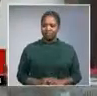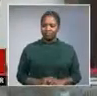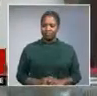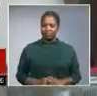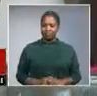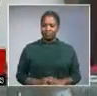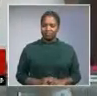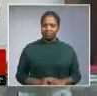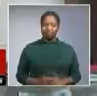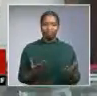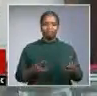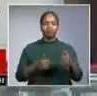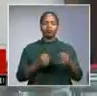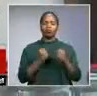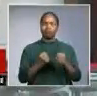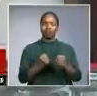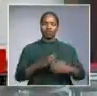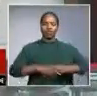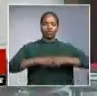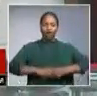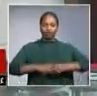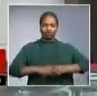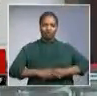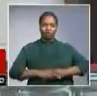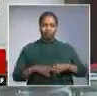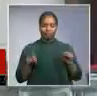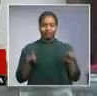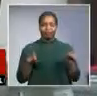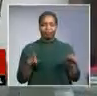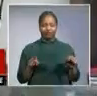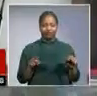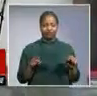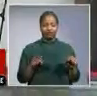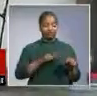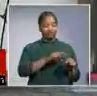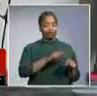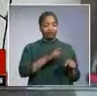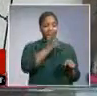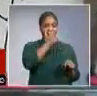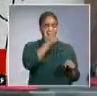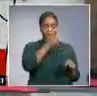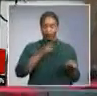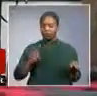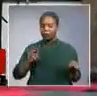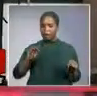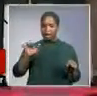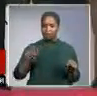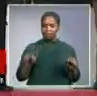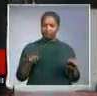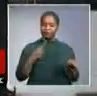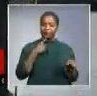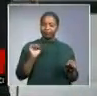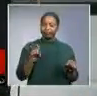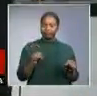Bringing in a strong friendship, UK Prime Minister Theresa May hands over the bow of the stricken SS Mendi that sunk in the